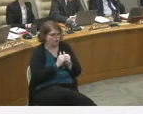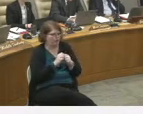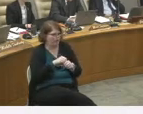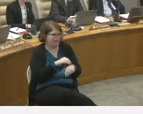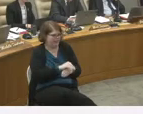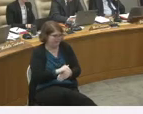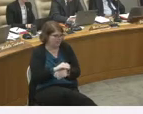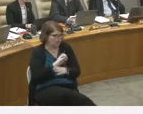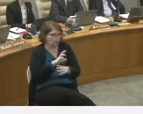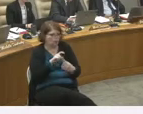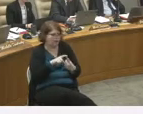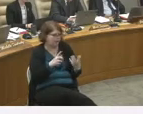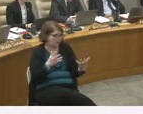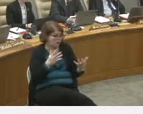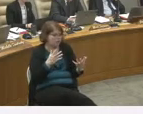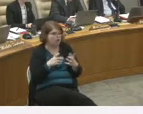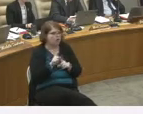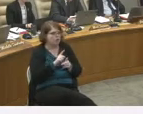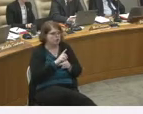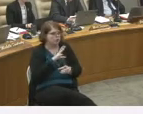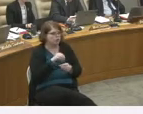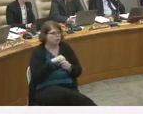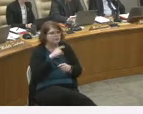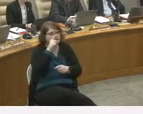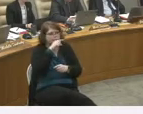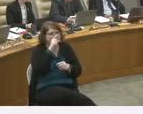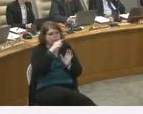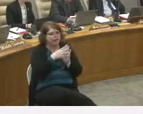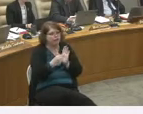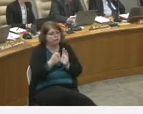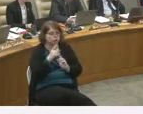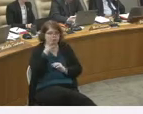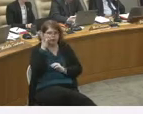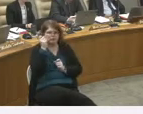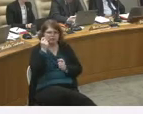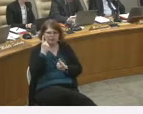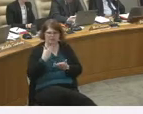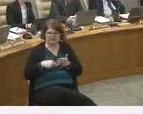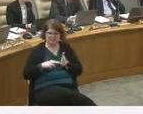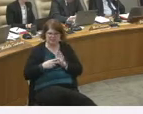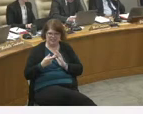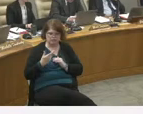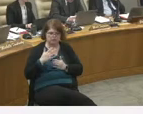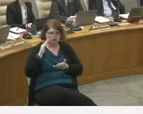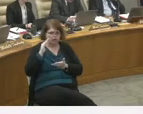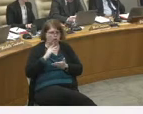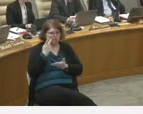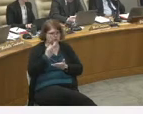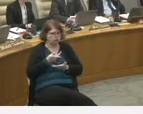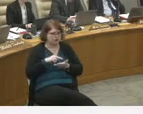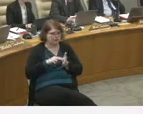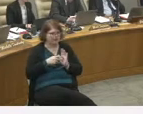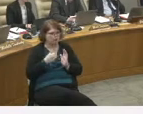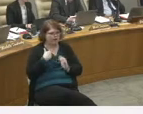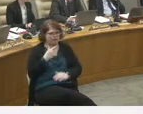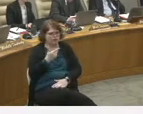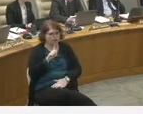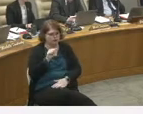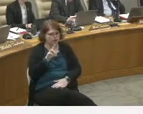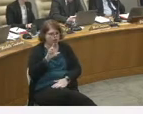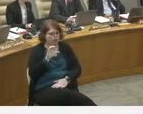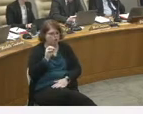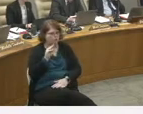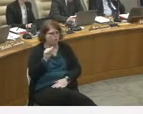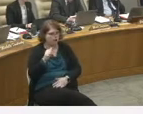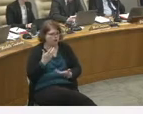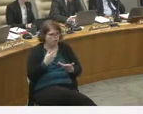or whenever they would like and it also includes simulation so parents understand what does it mean to be low vision what does it mean to have glaucoma what does it mean